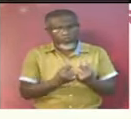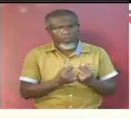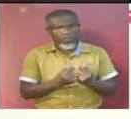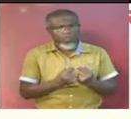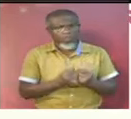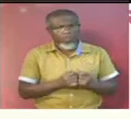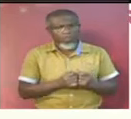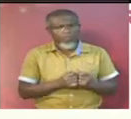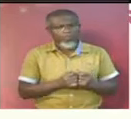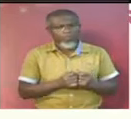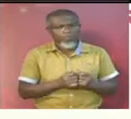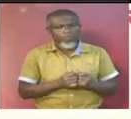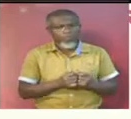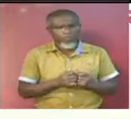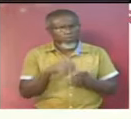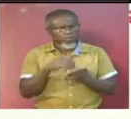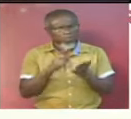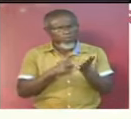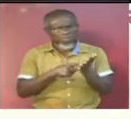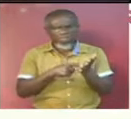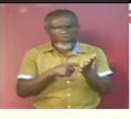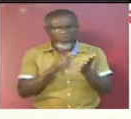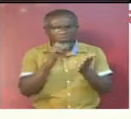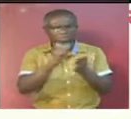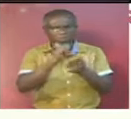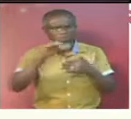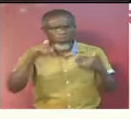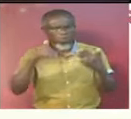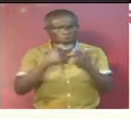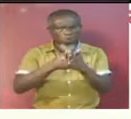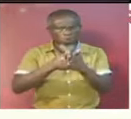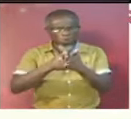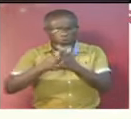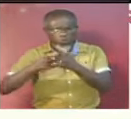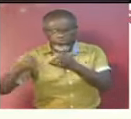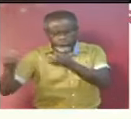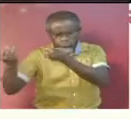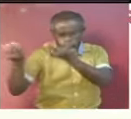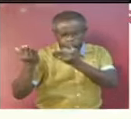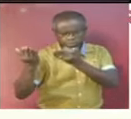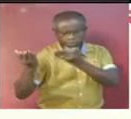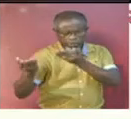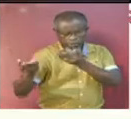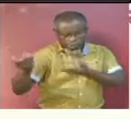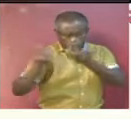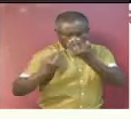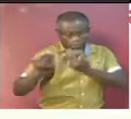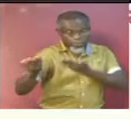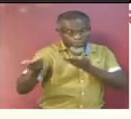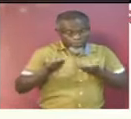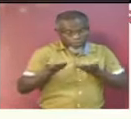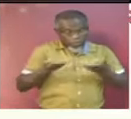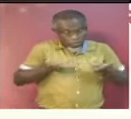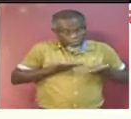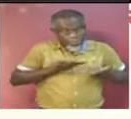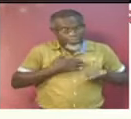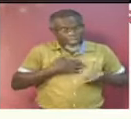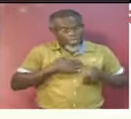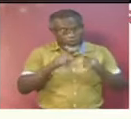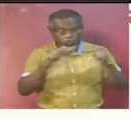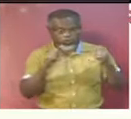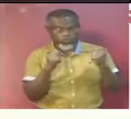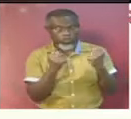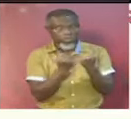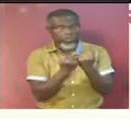the epi division. I'm not necessarily certain that the data on the nationality of patients is something that is